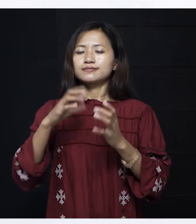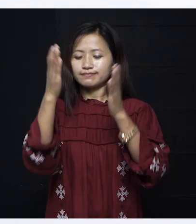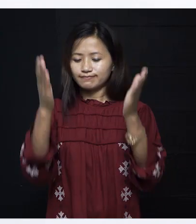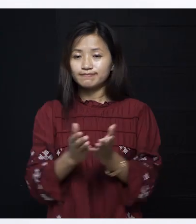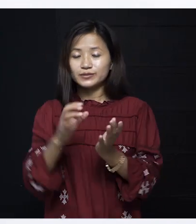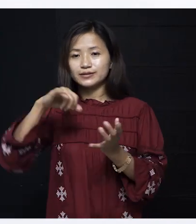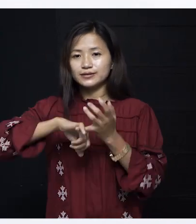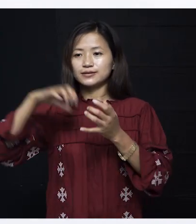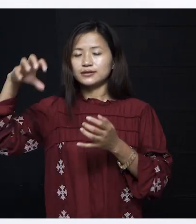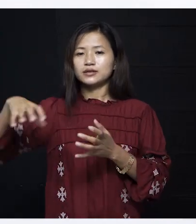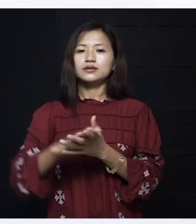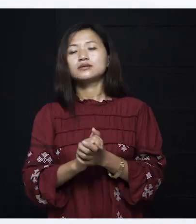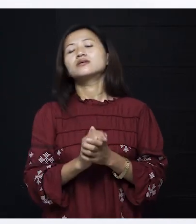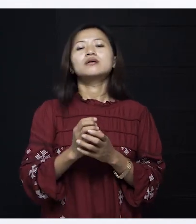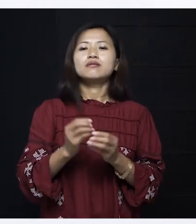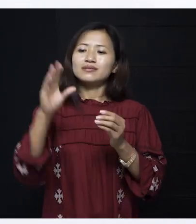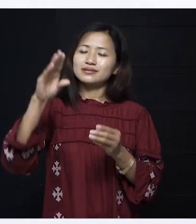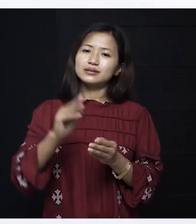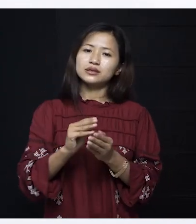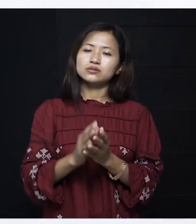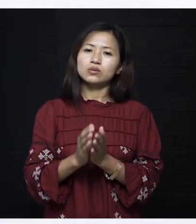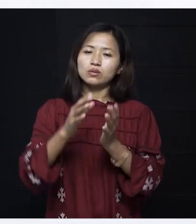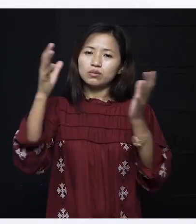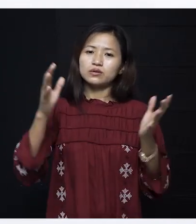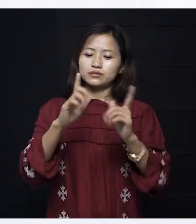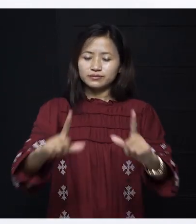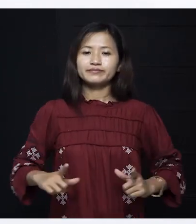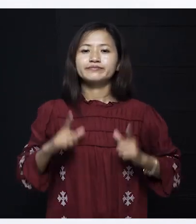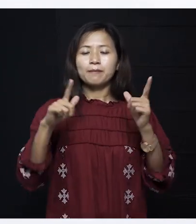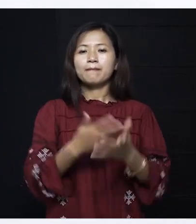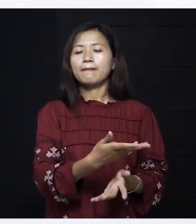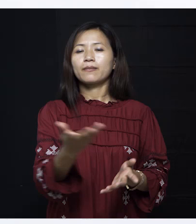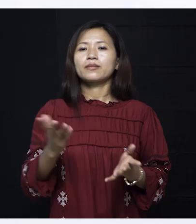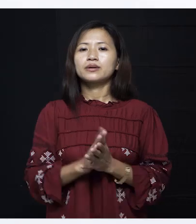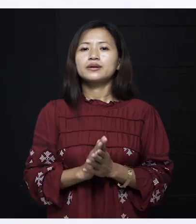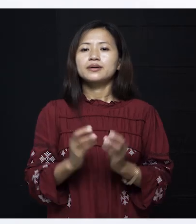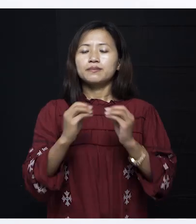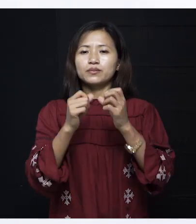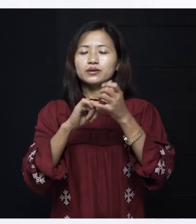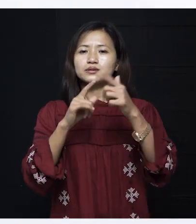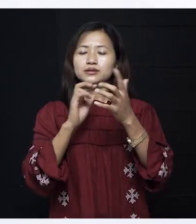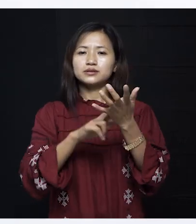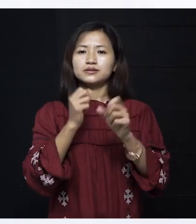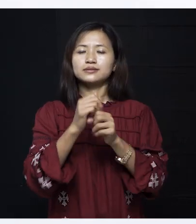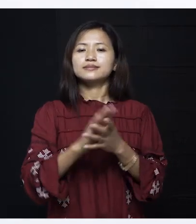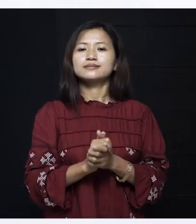number of people living there or less number of people living there. So this differs basing on